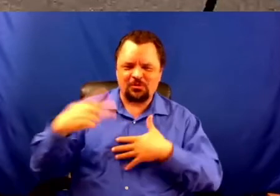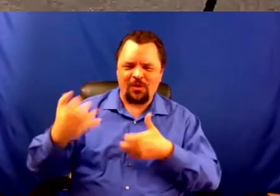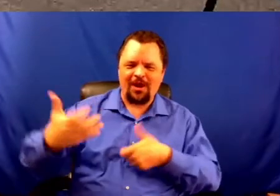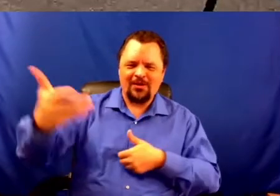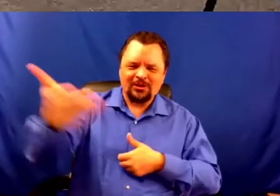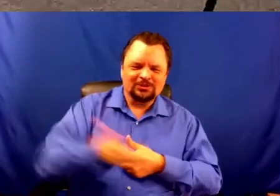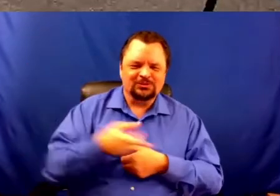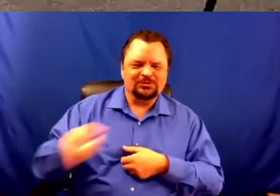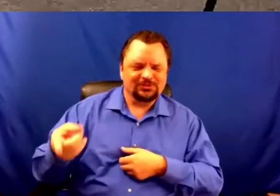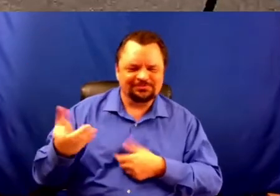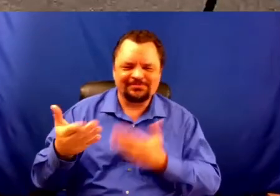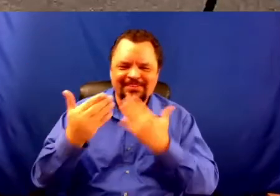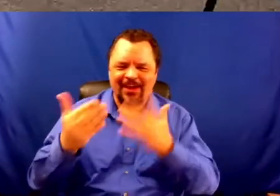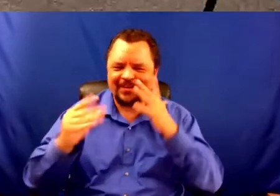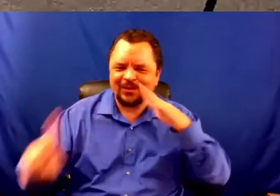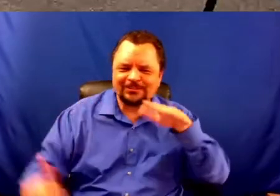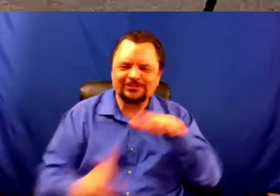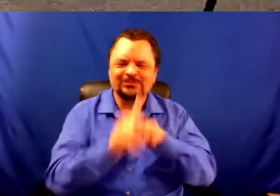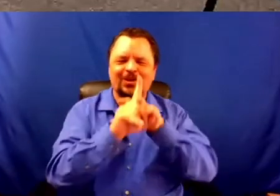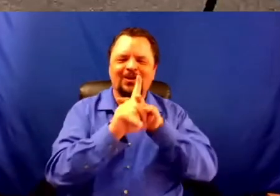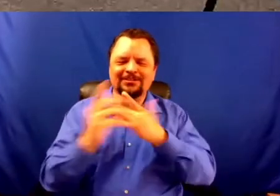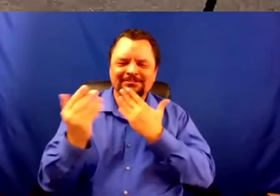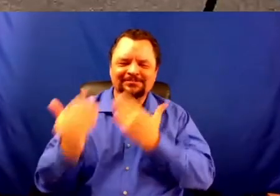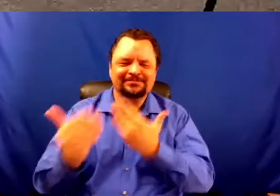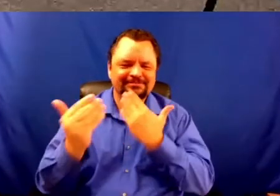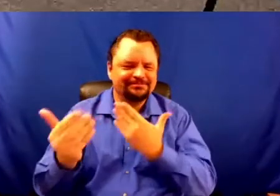Welcome. Thank you for being here.